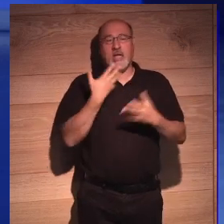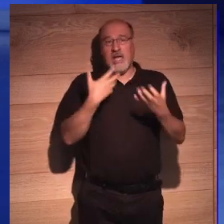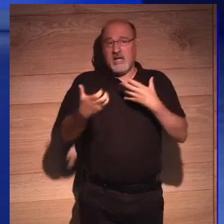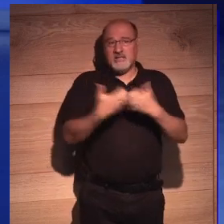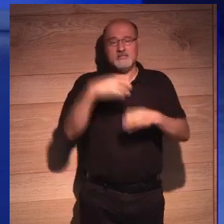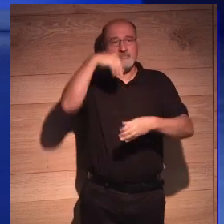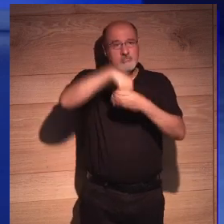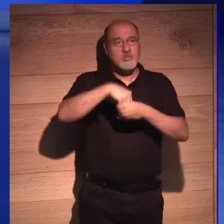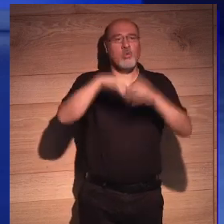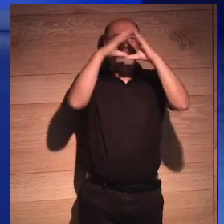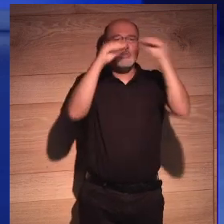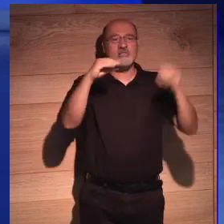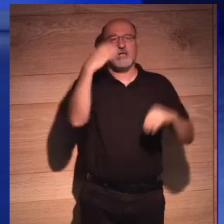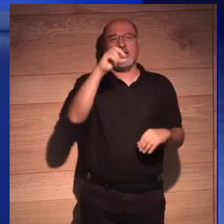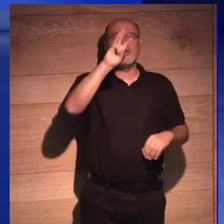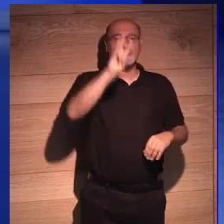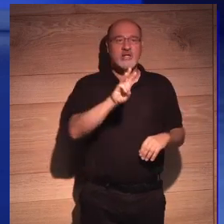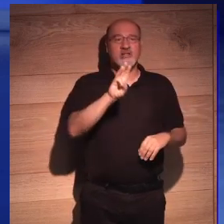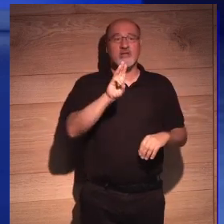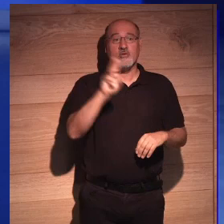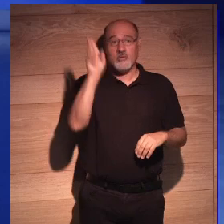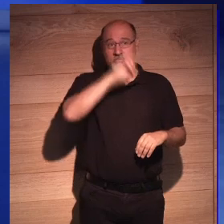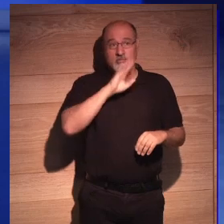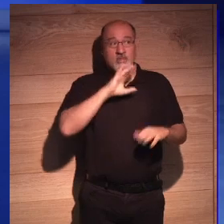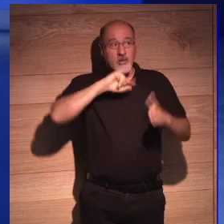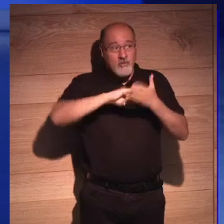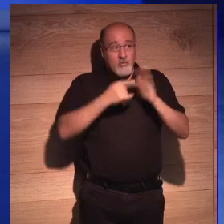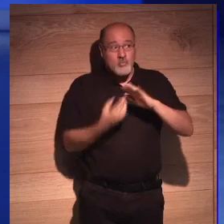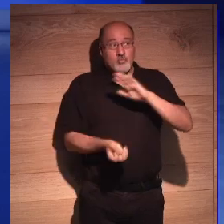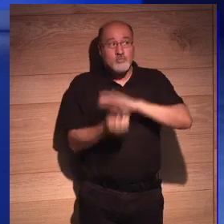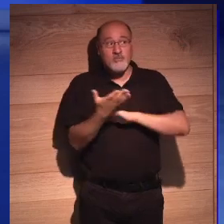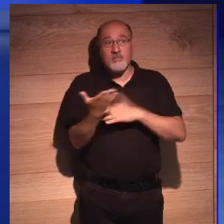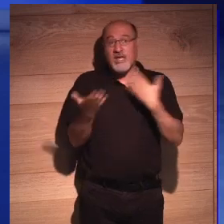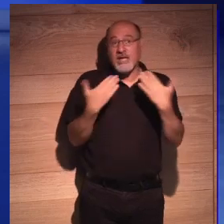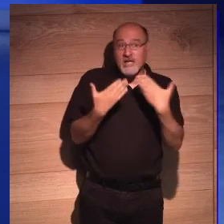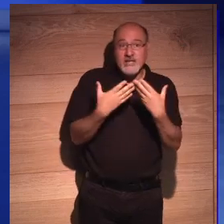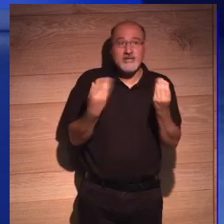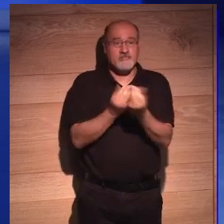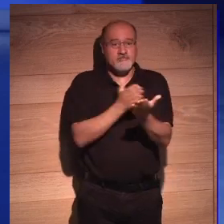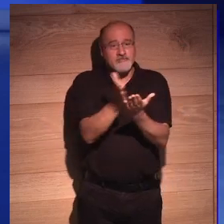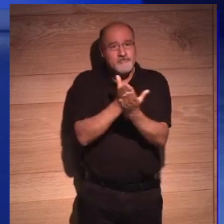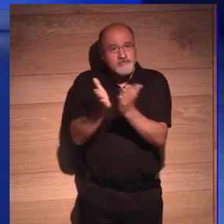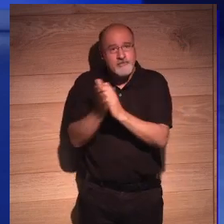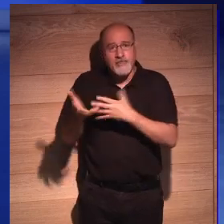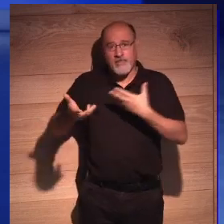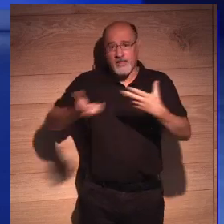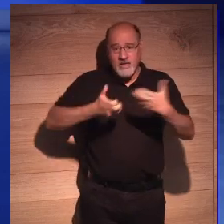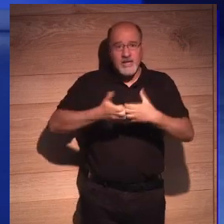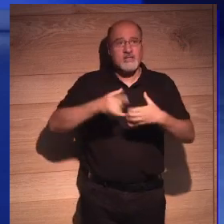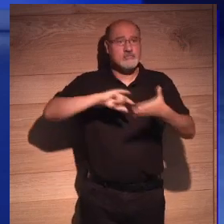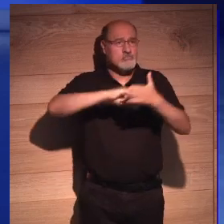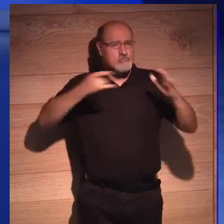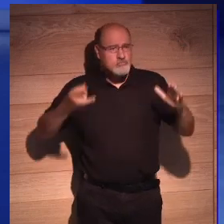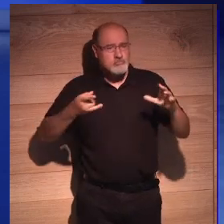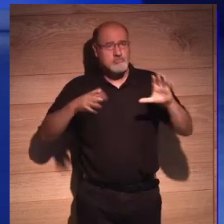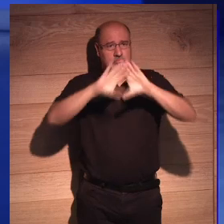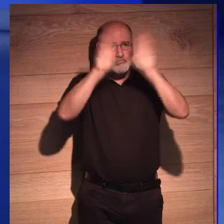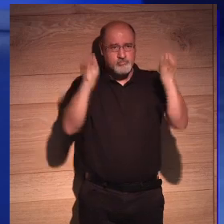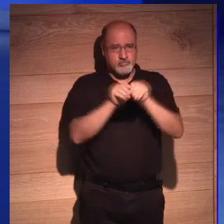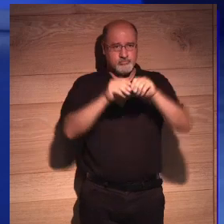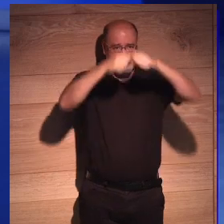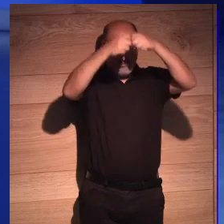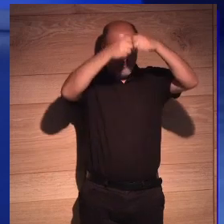University Carlos III from Madrid. And this project is about having a dialogue between both disciplines, arts and